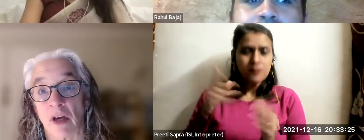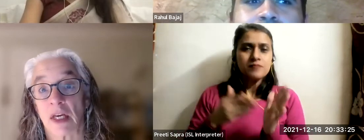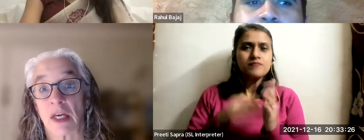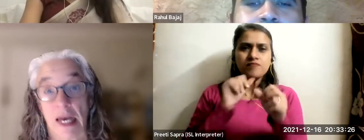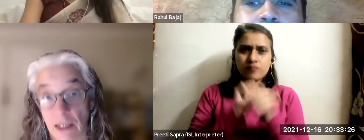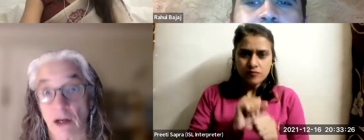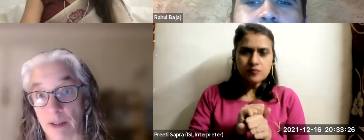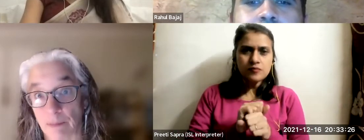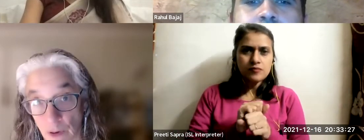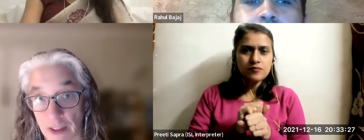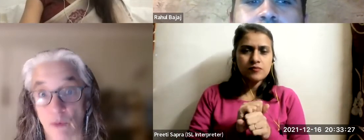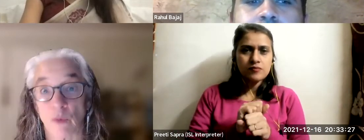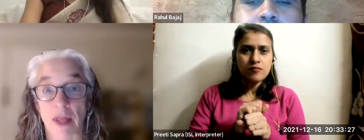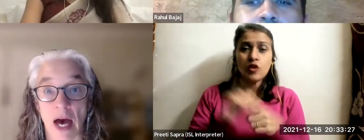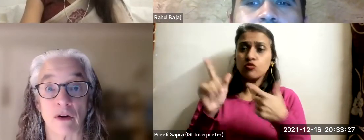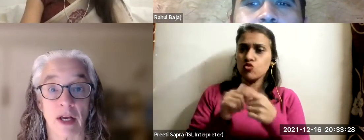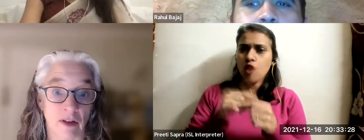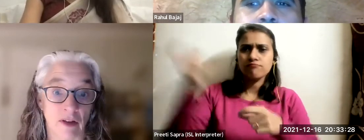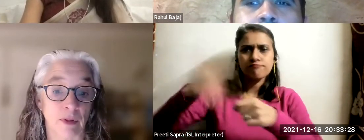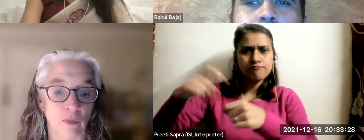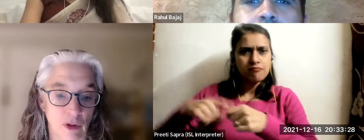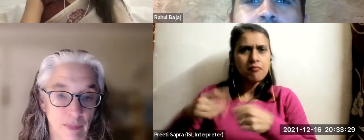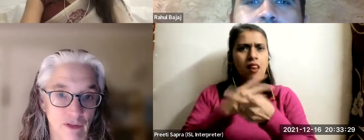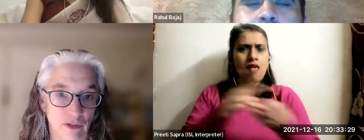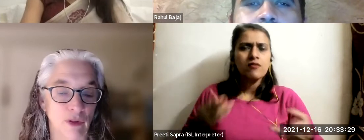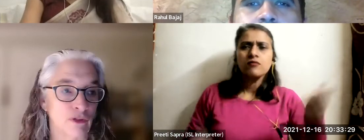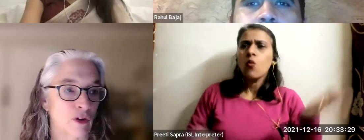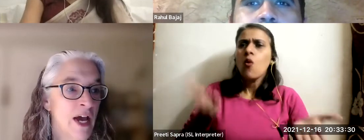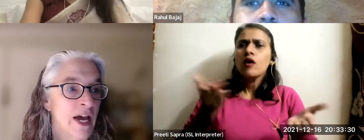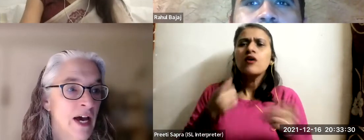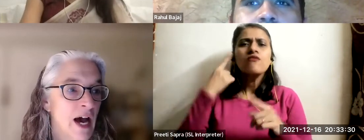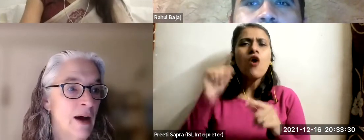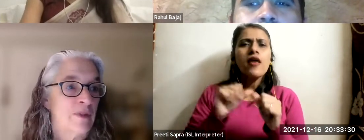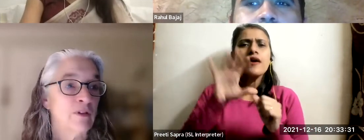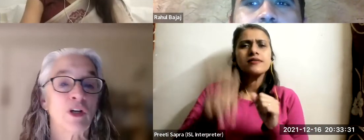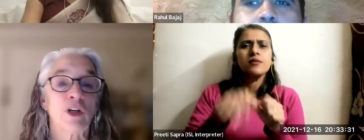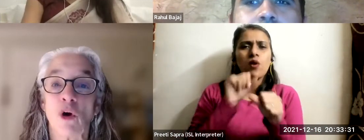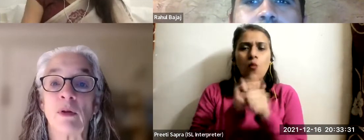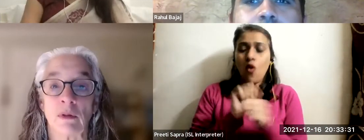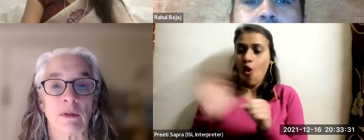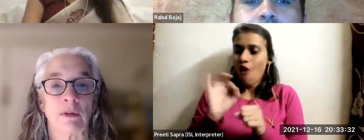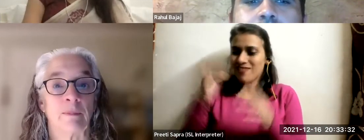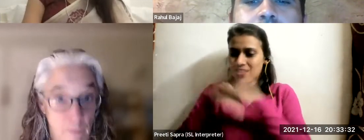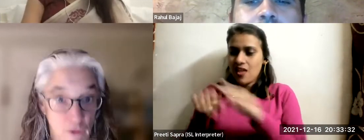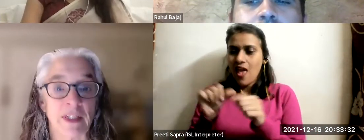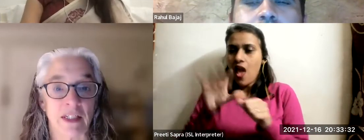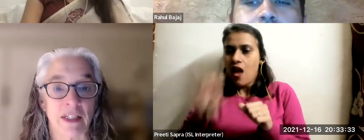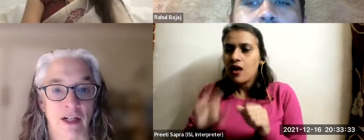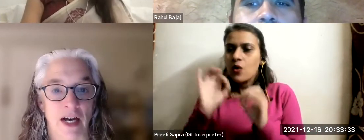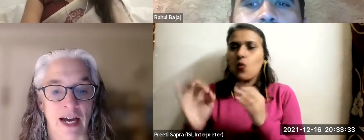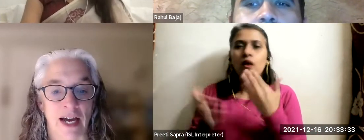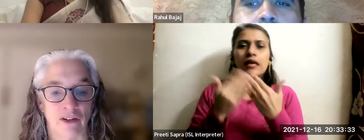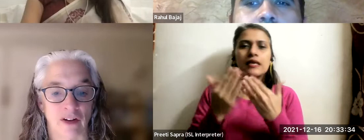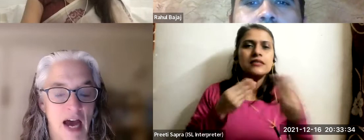disabilities cannot be employed without accessible workplace tools. So there's a global movement